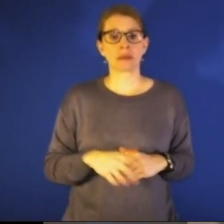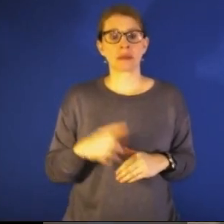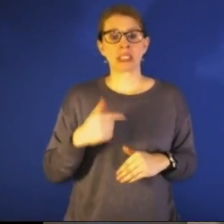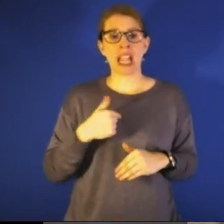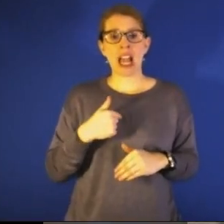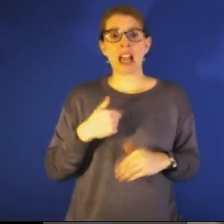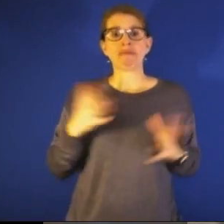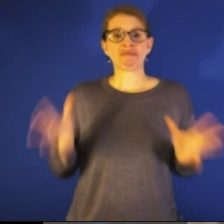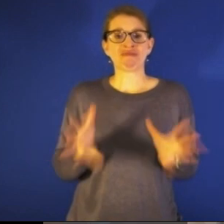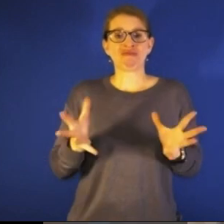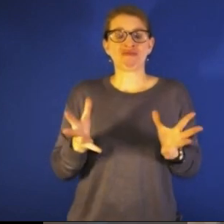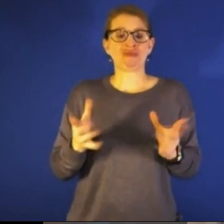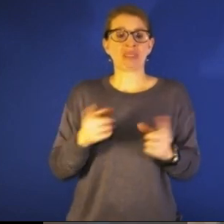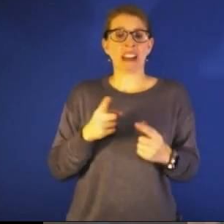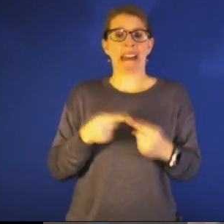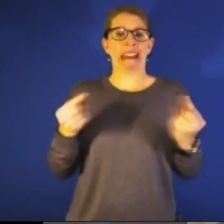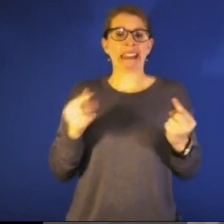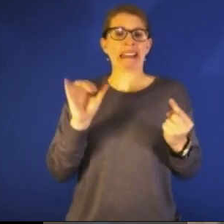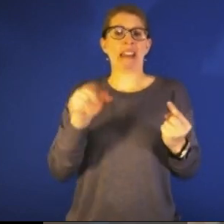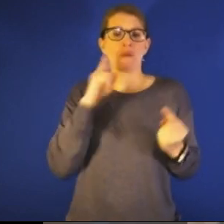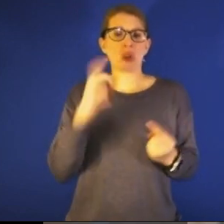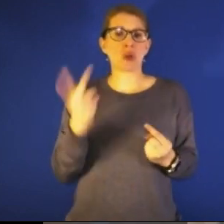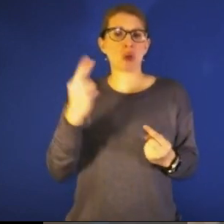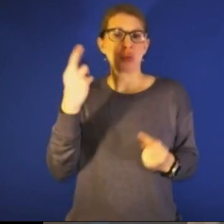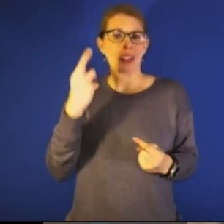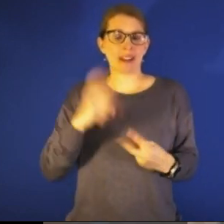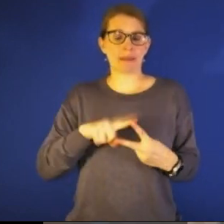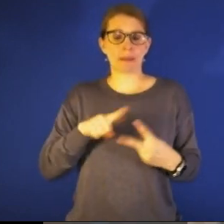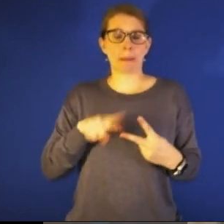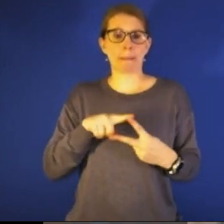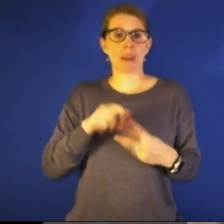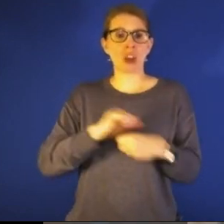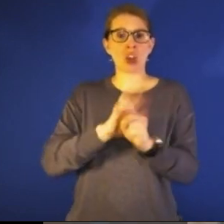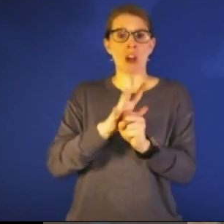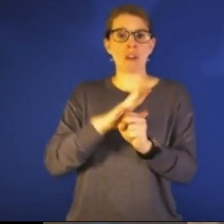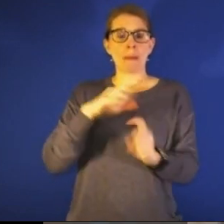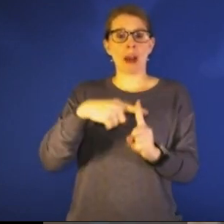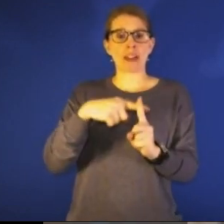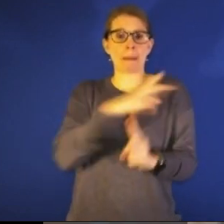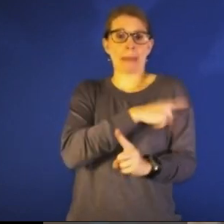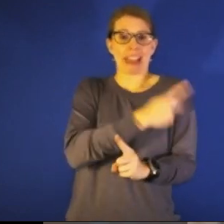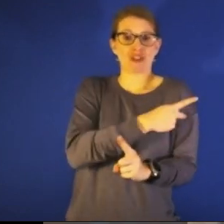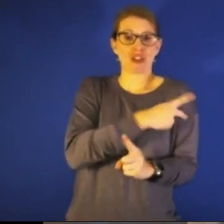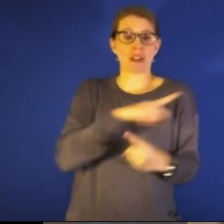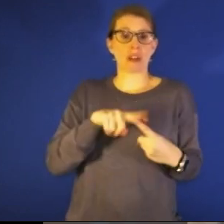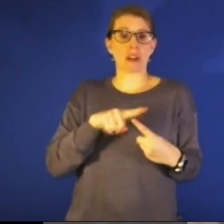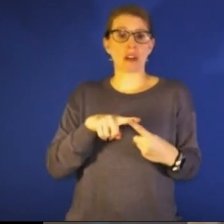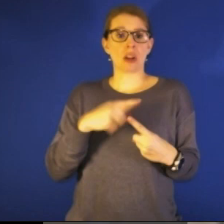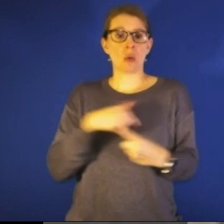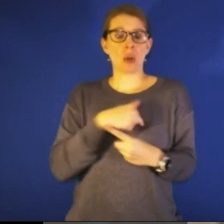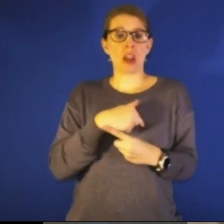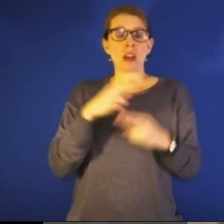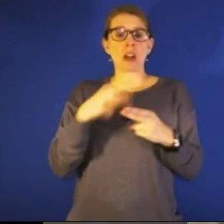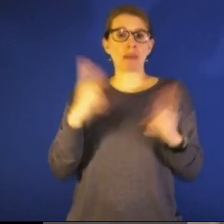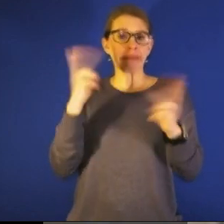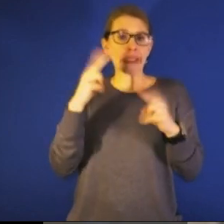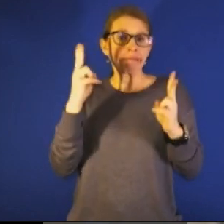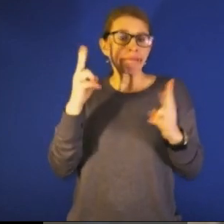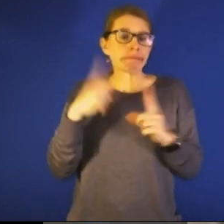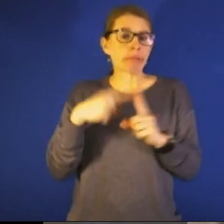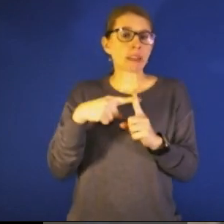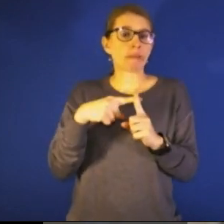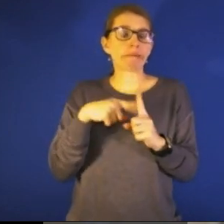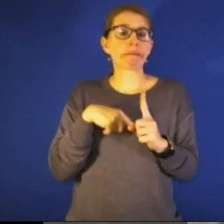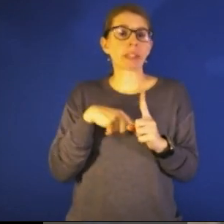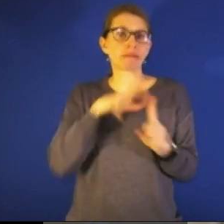for two reasons. One is these COVID positive patients we call them incidentally positive. They